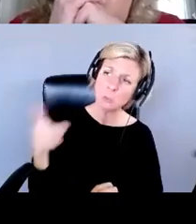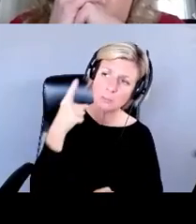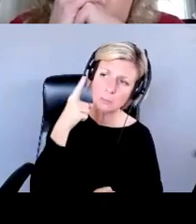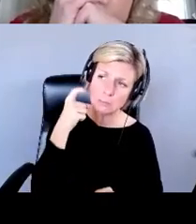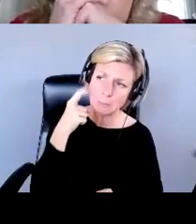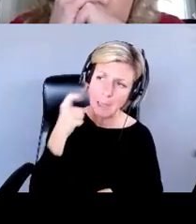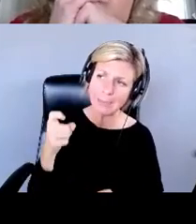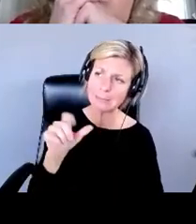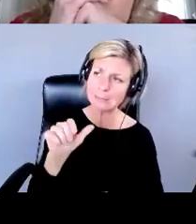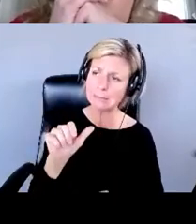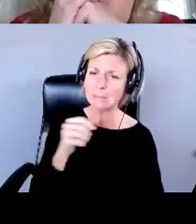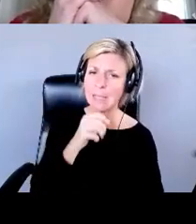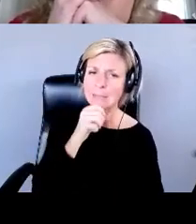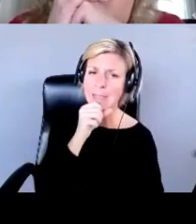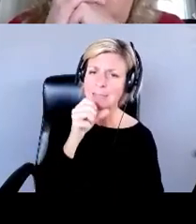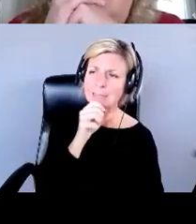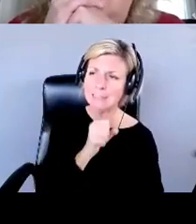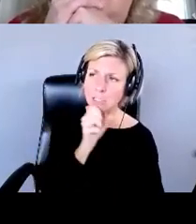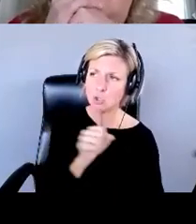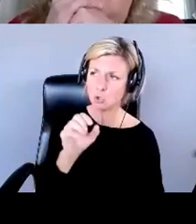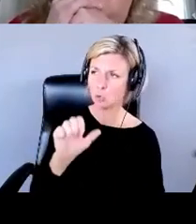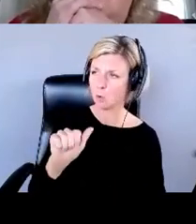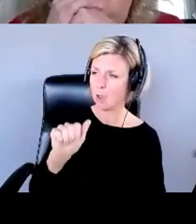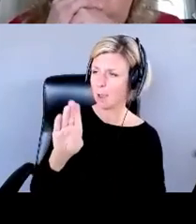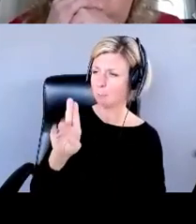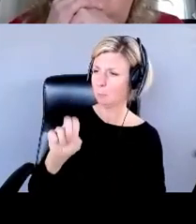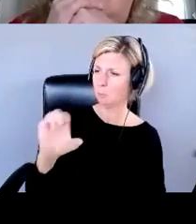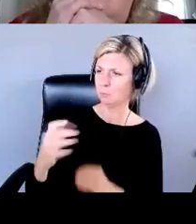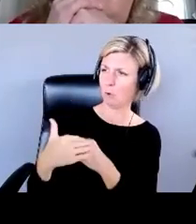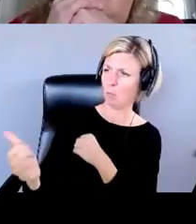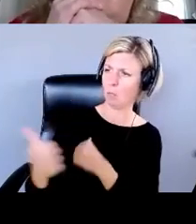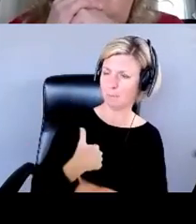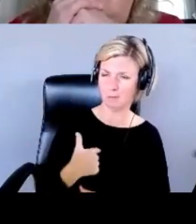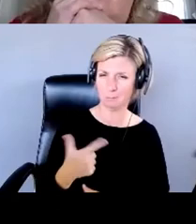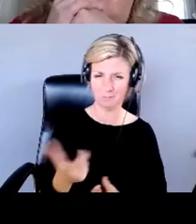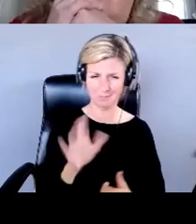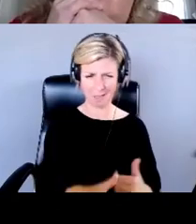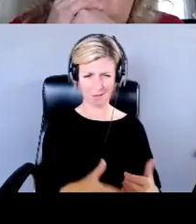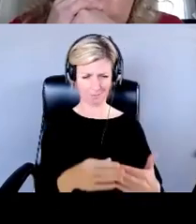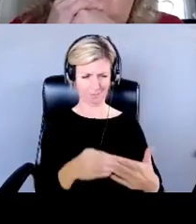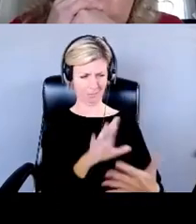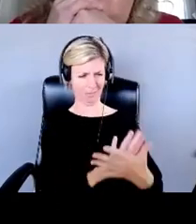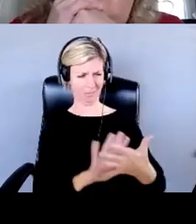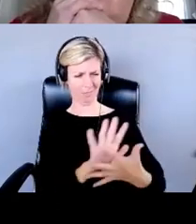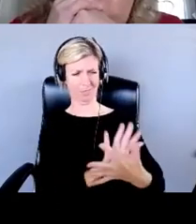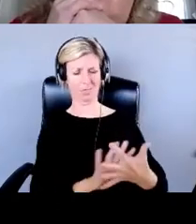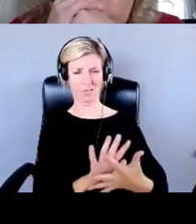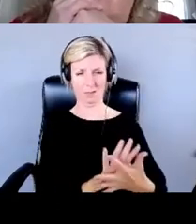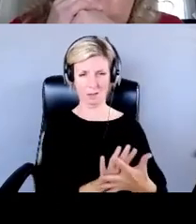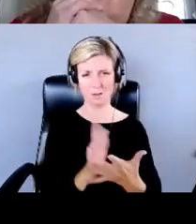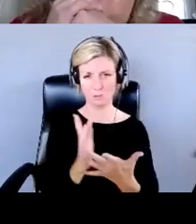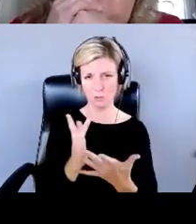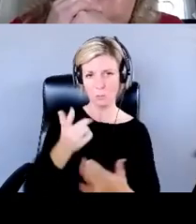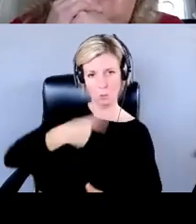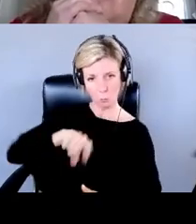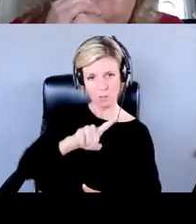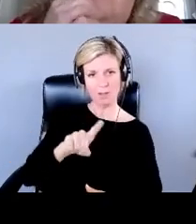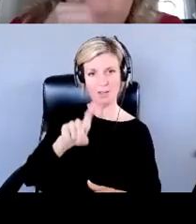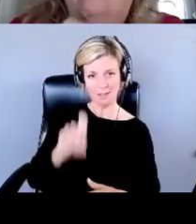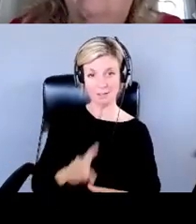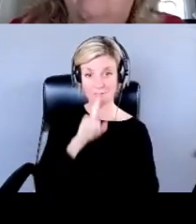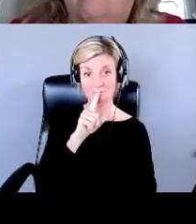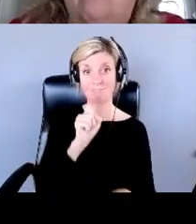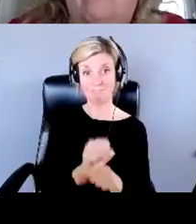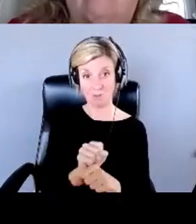okay, it's that loose. So we really need to get on the heels of Nova Scotia and other places